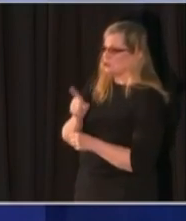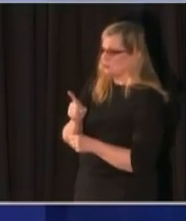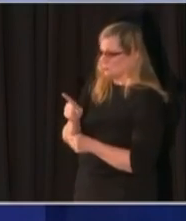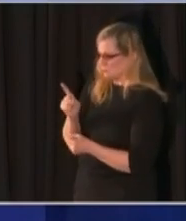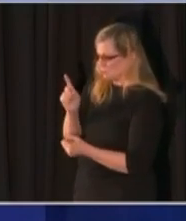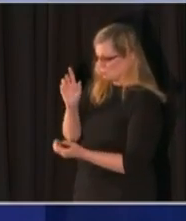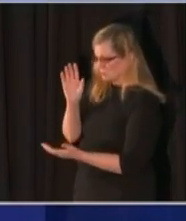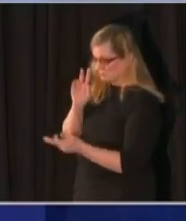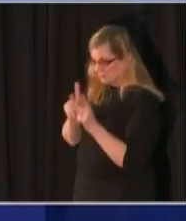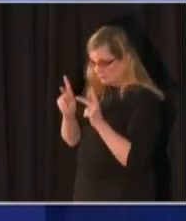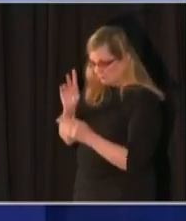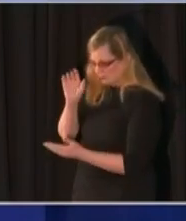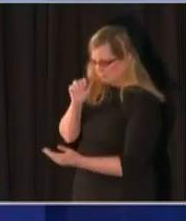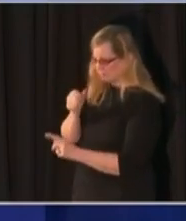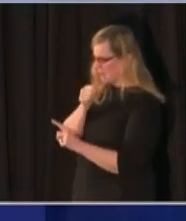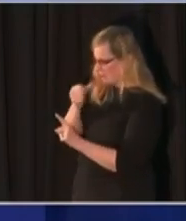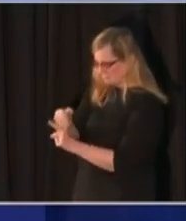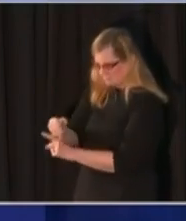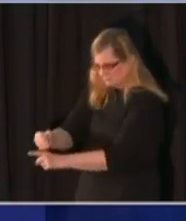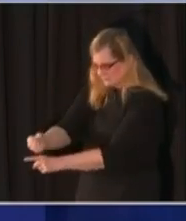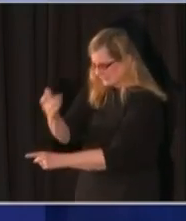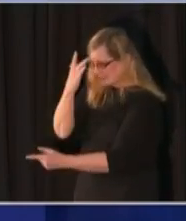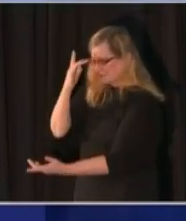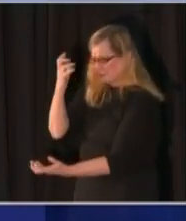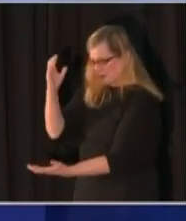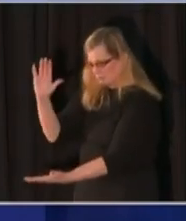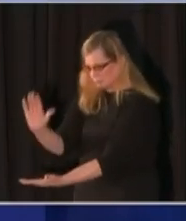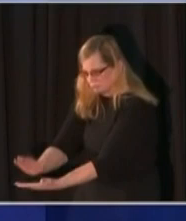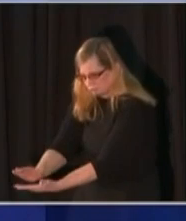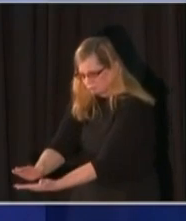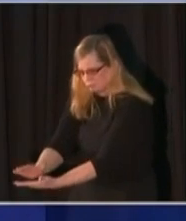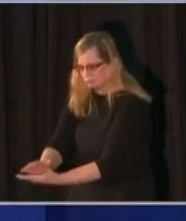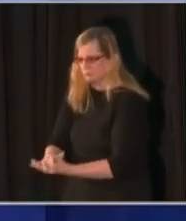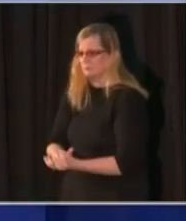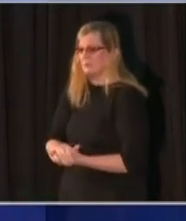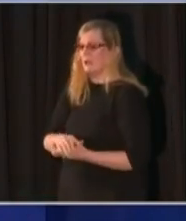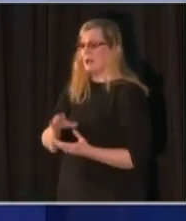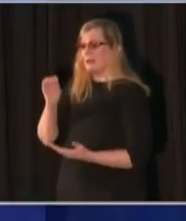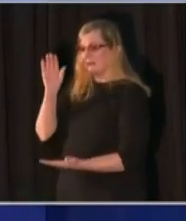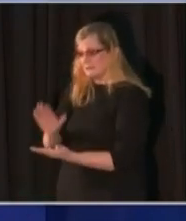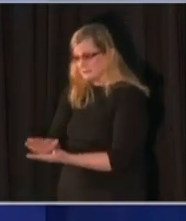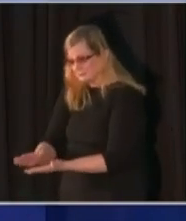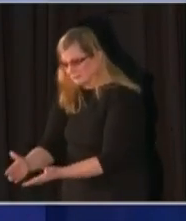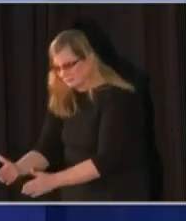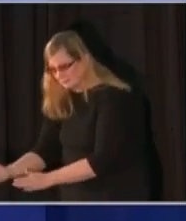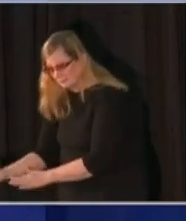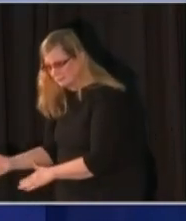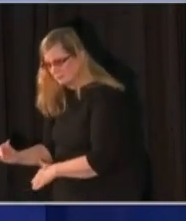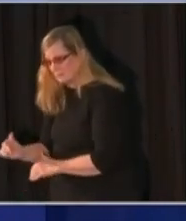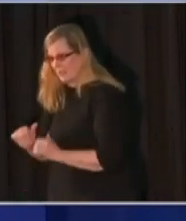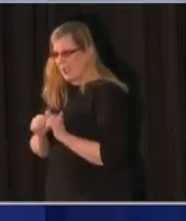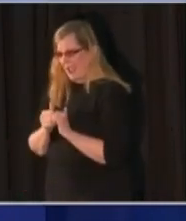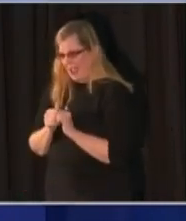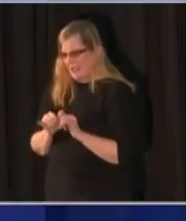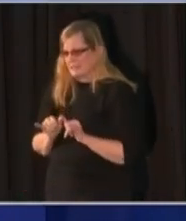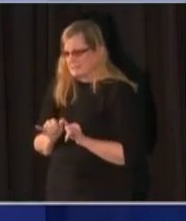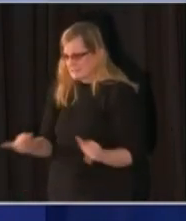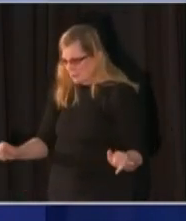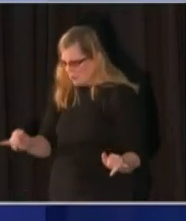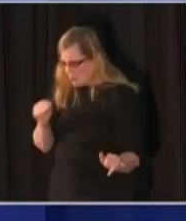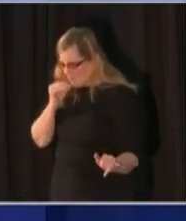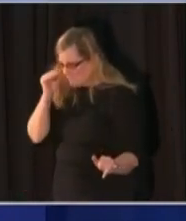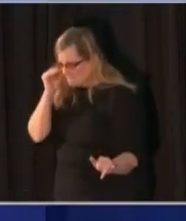people succumb to this illness by staying at home and allowing social distancing practices to work. But we have